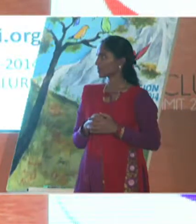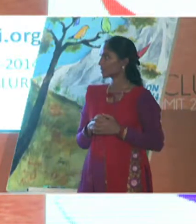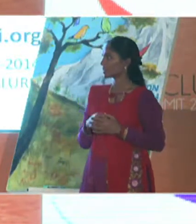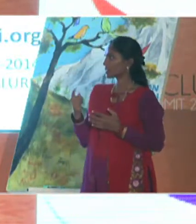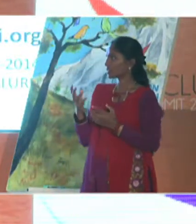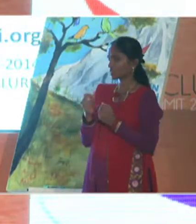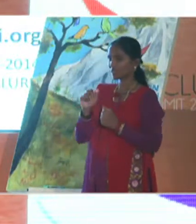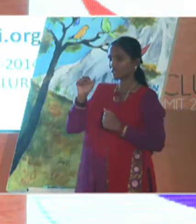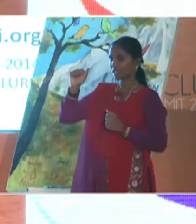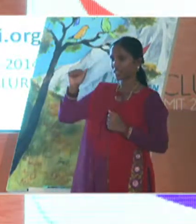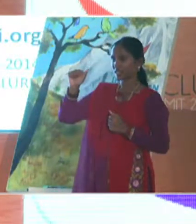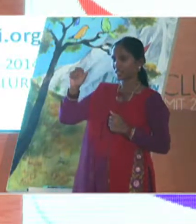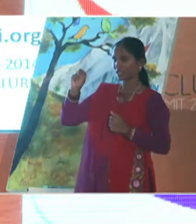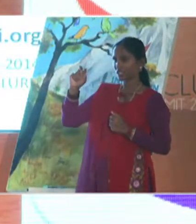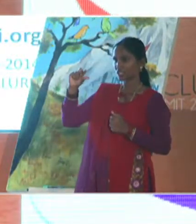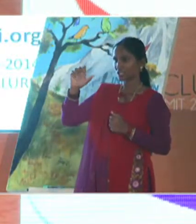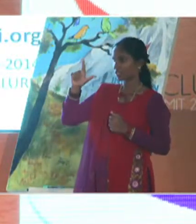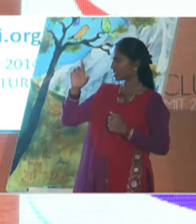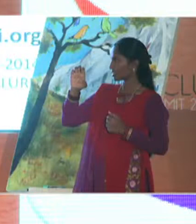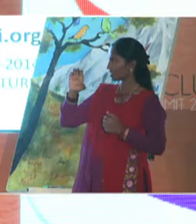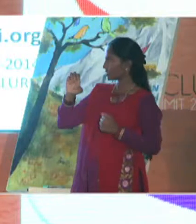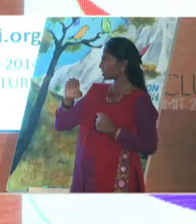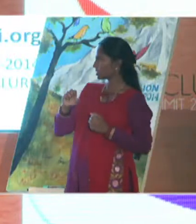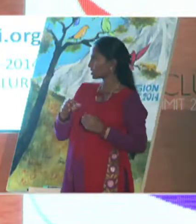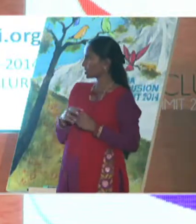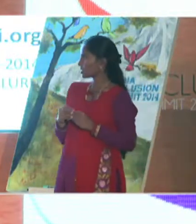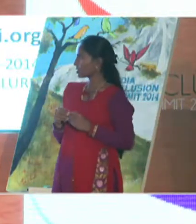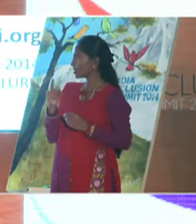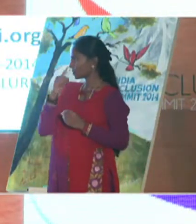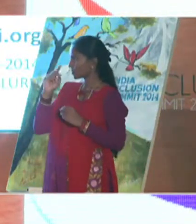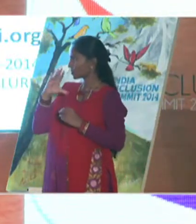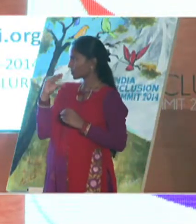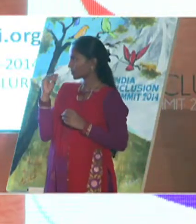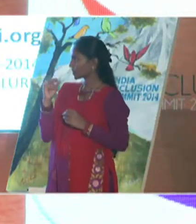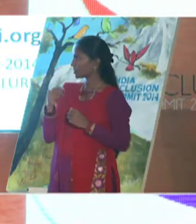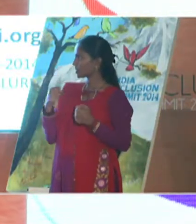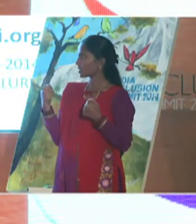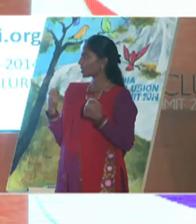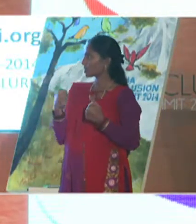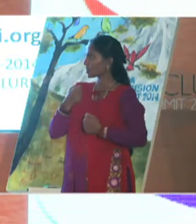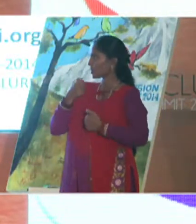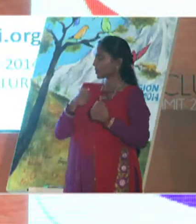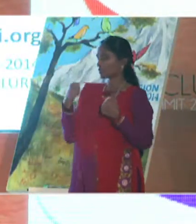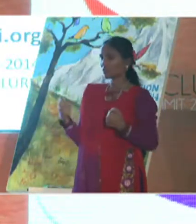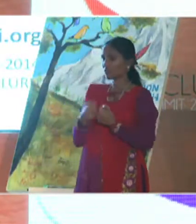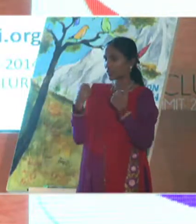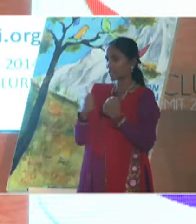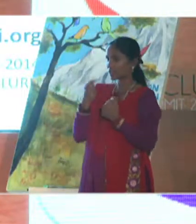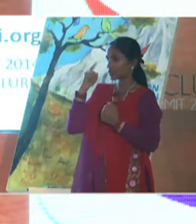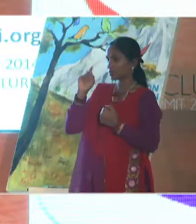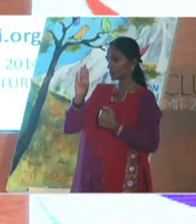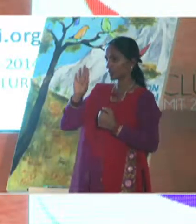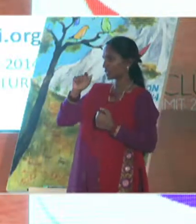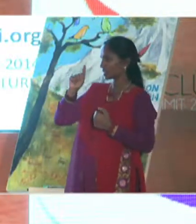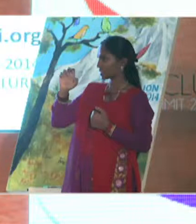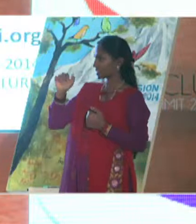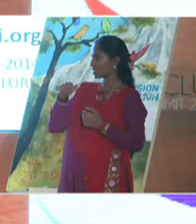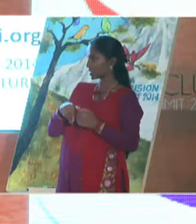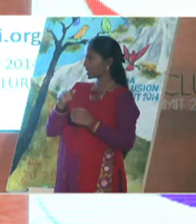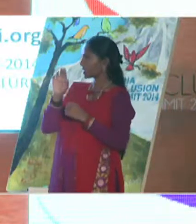Angela Davis. And Angela Davis is the lady that was fighting for the Black Power movement in the United